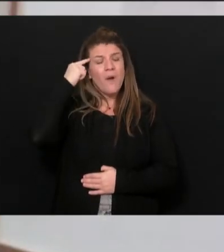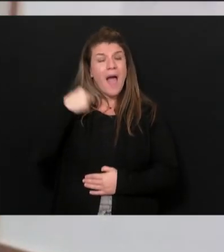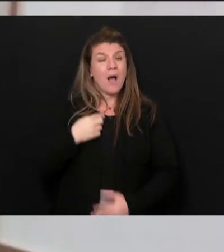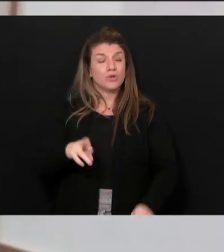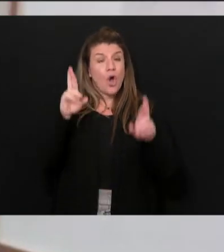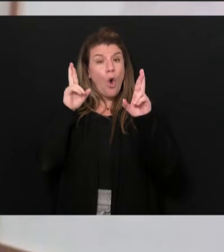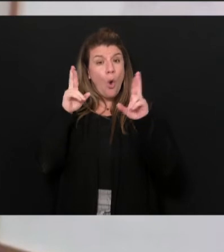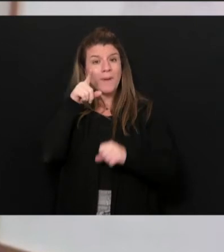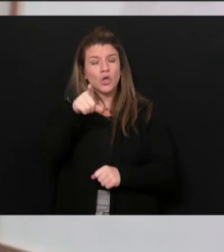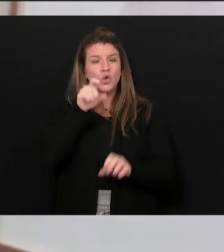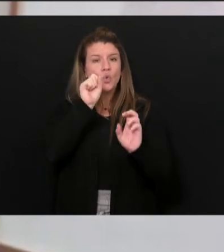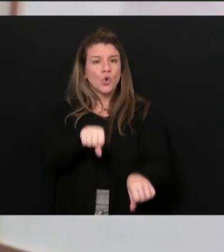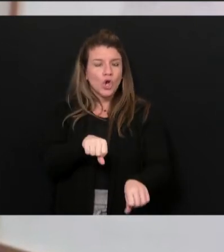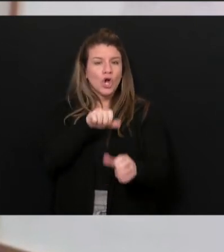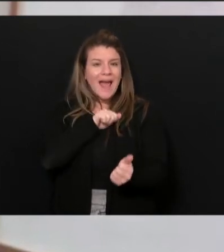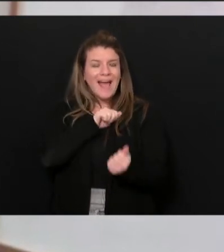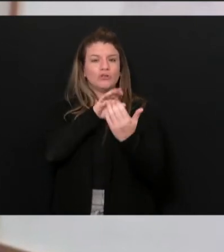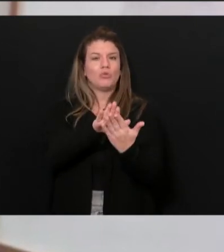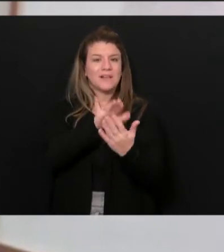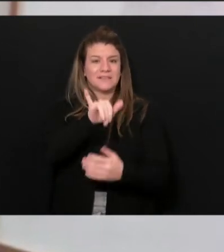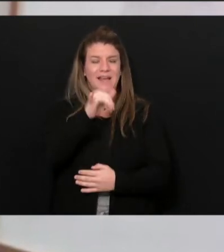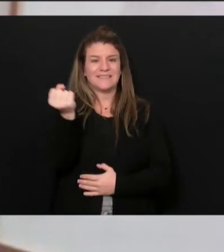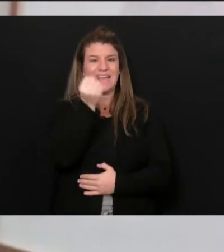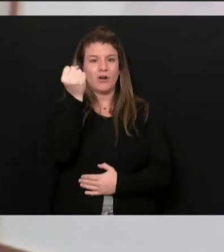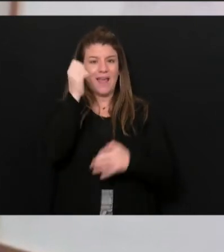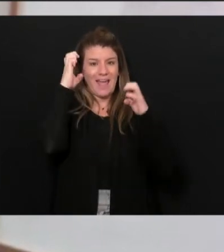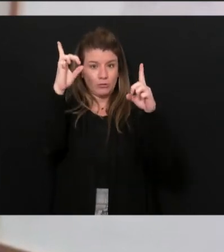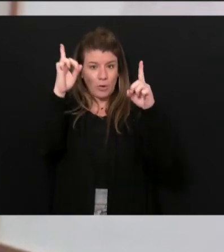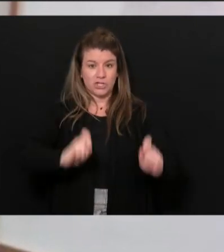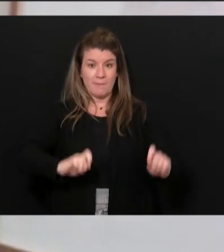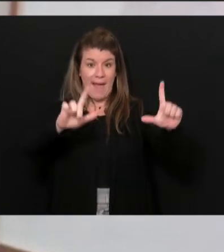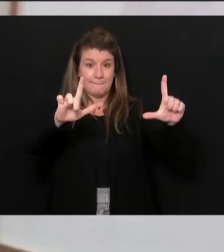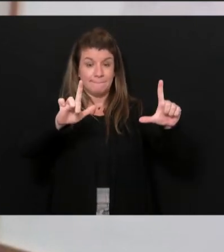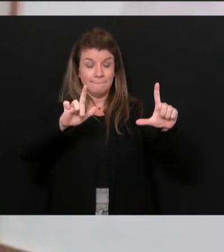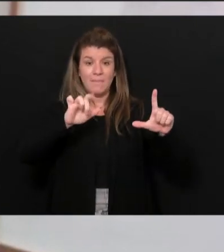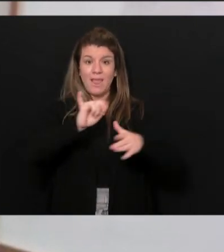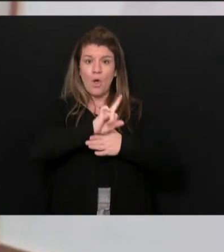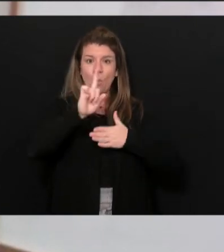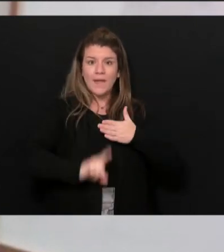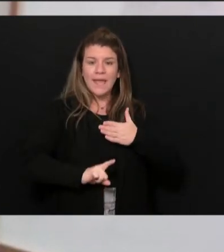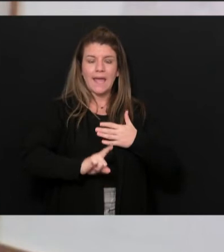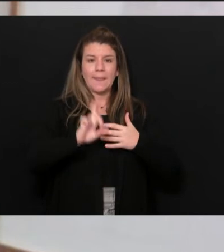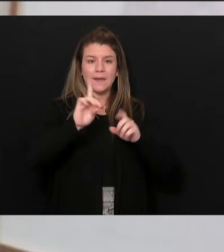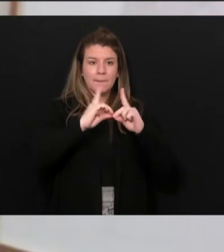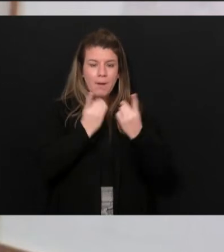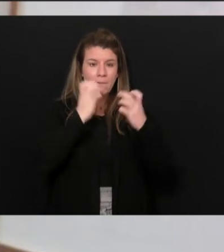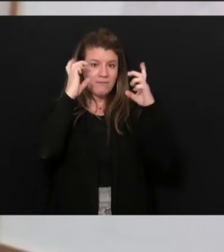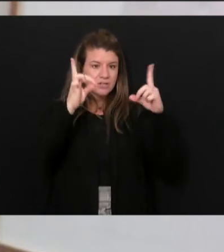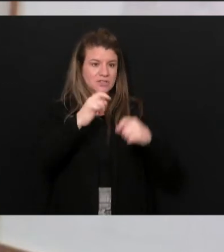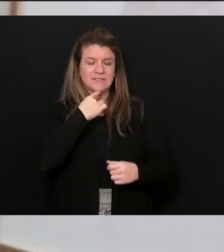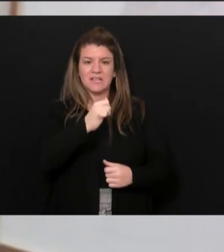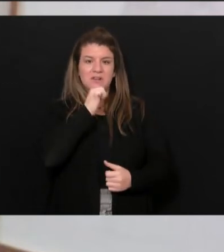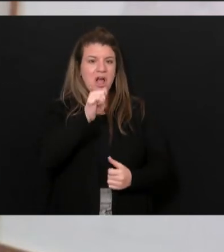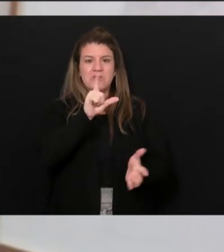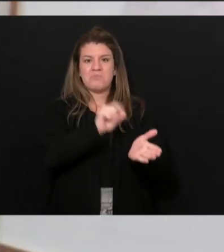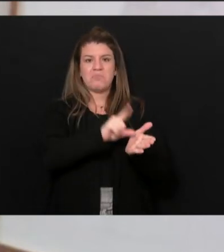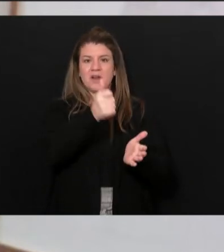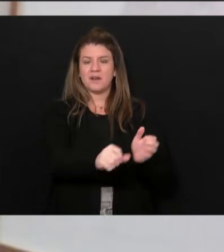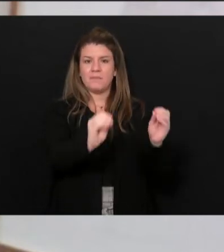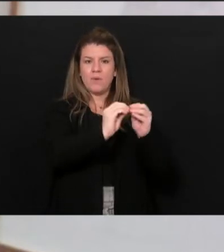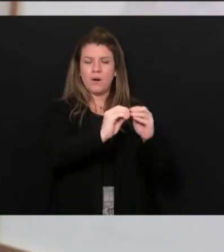could address the Saturday education map. Over the weekend, the Department of Education said they're not putting it out anymore. Could